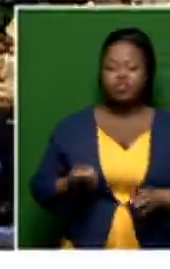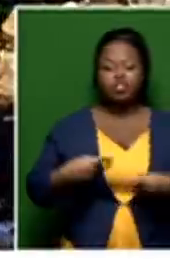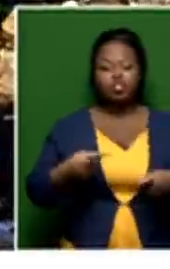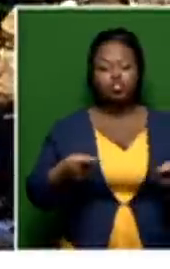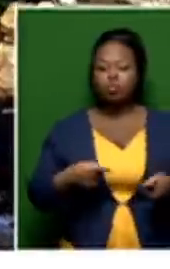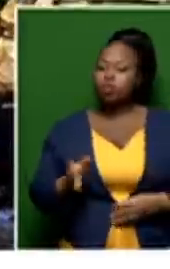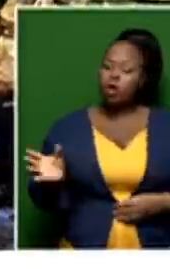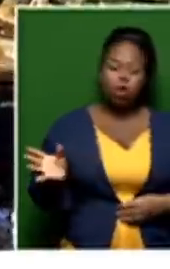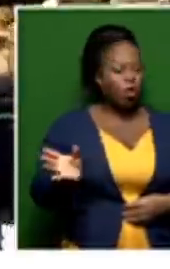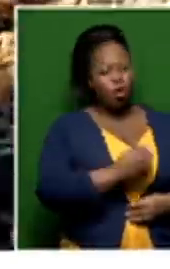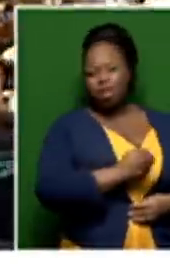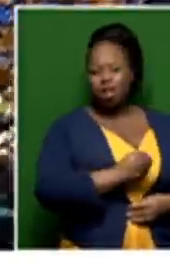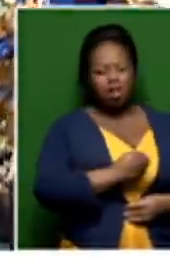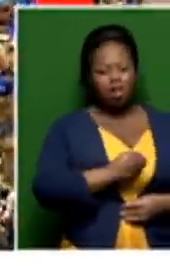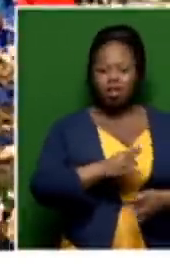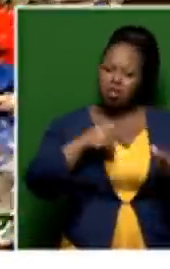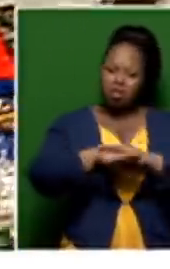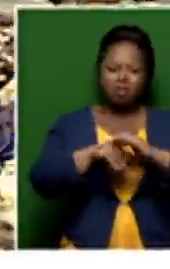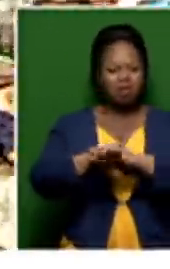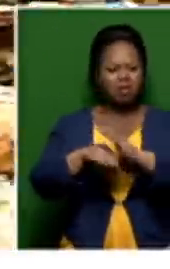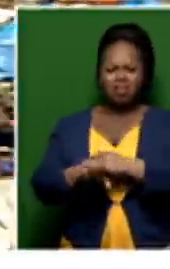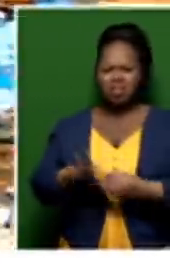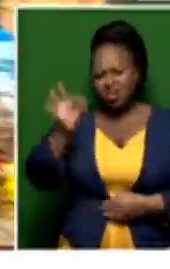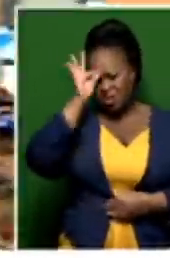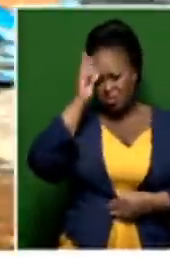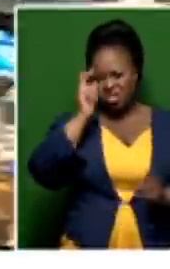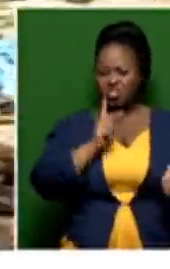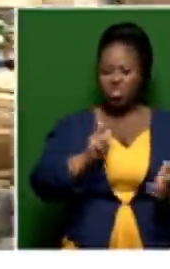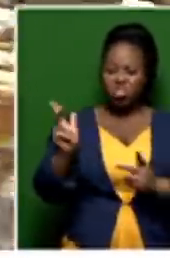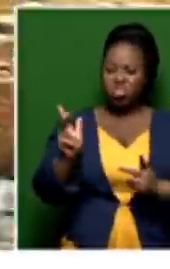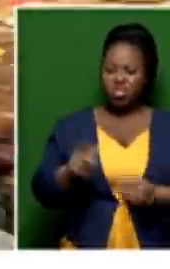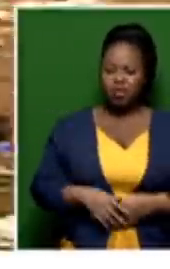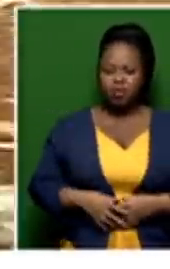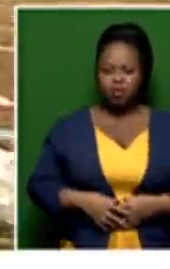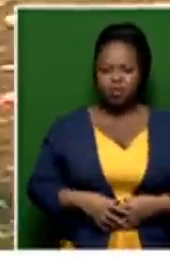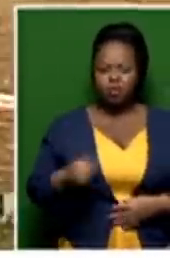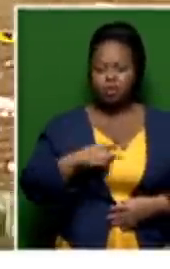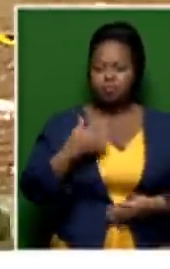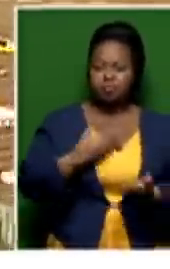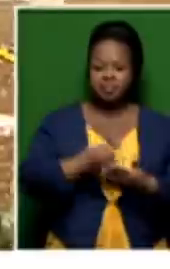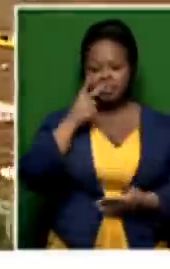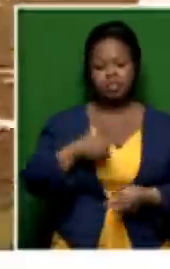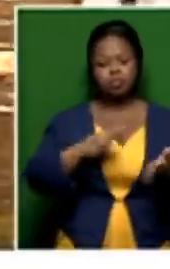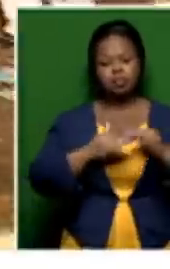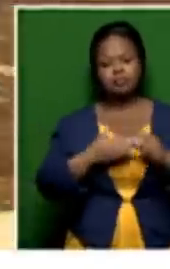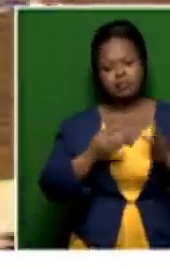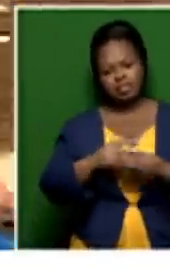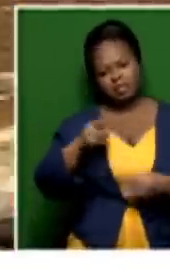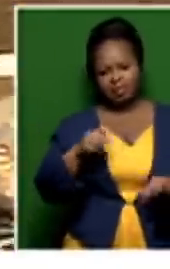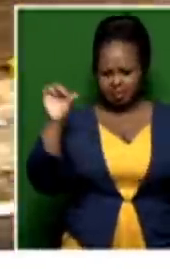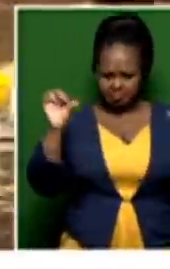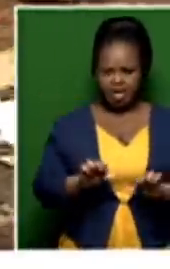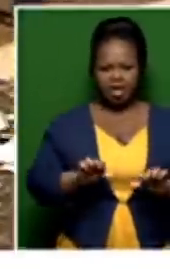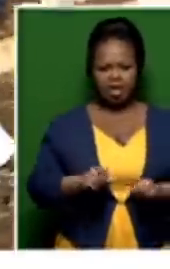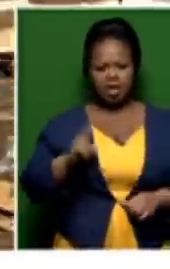shop has been looted here. Police have actually left the spot now, where you can actually see residents have once again come into this